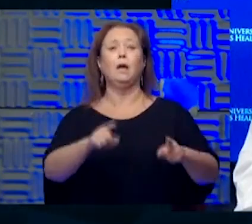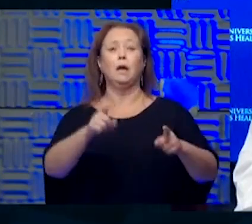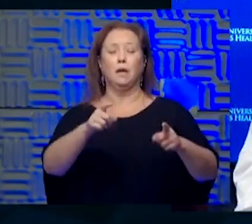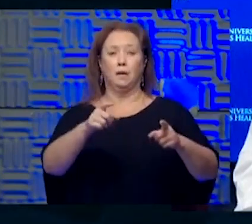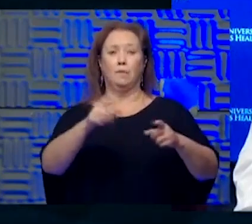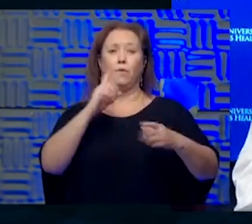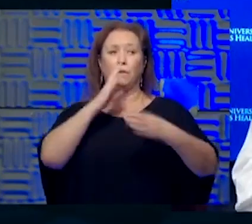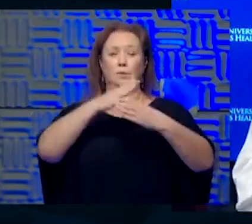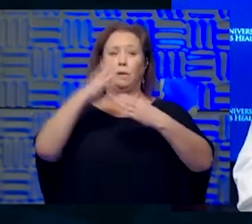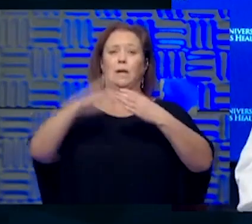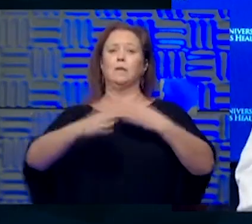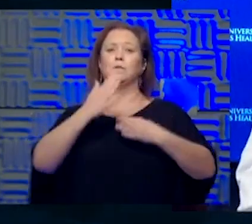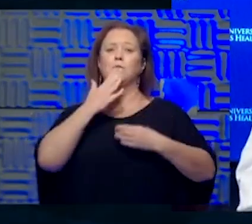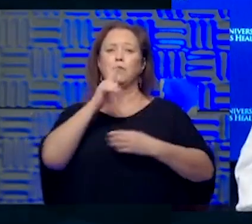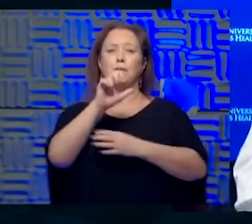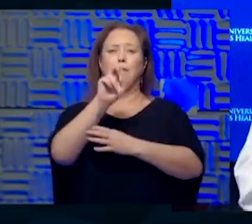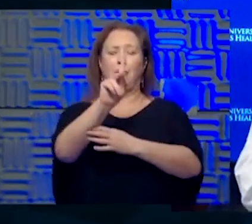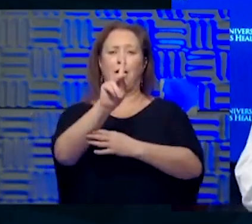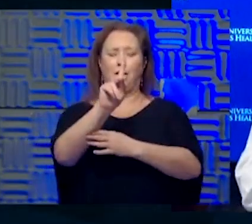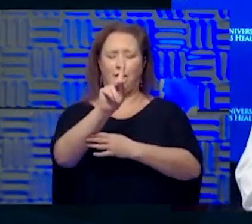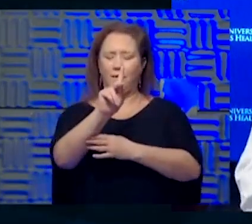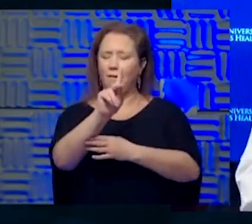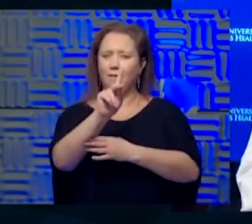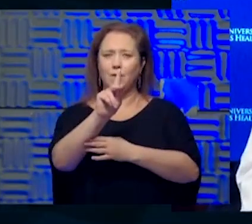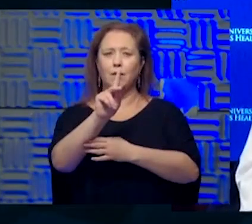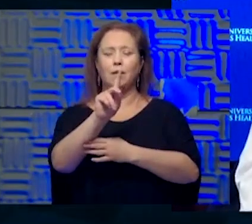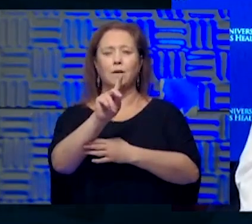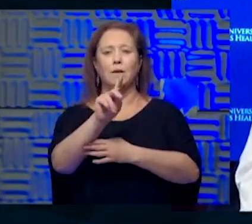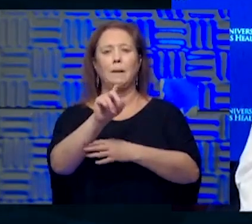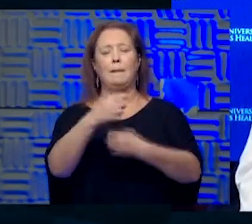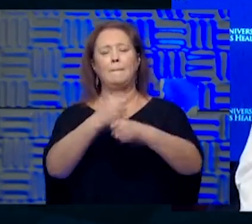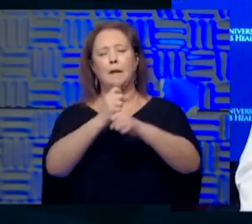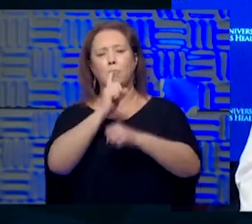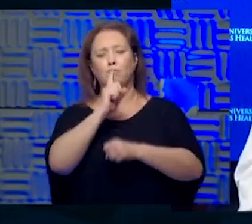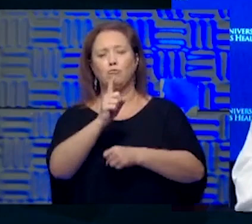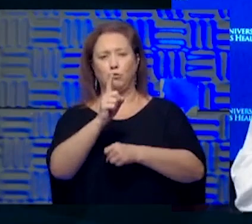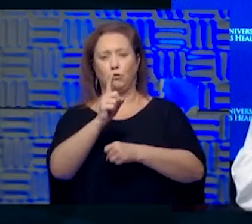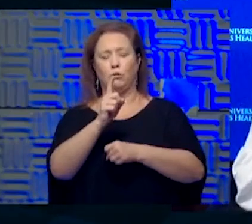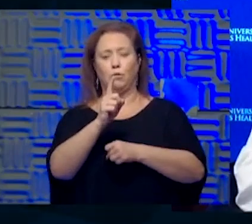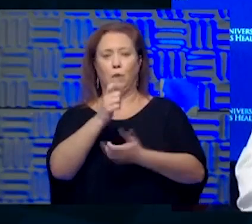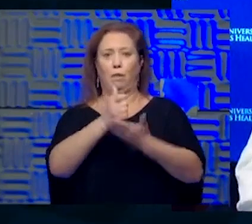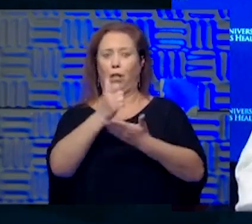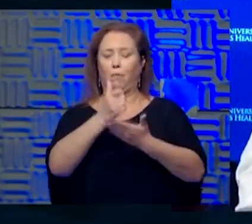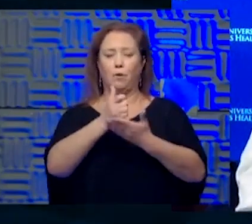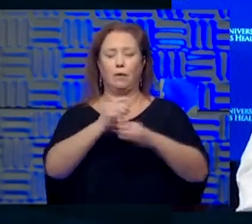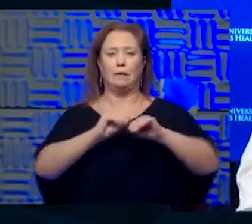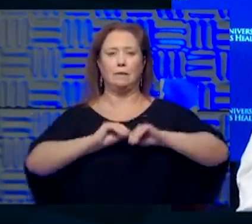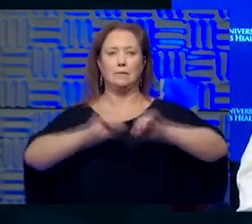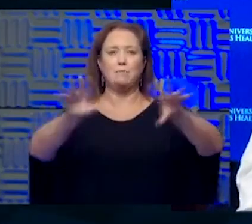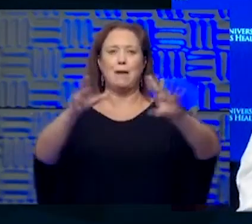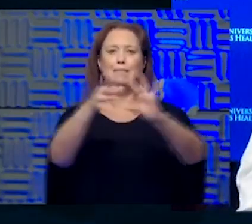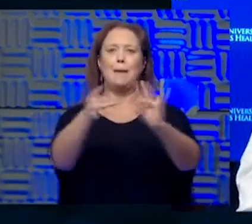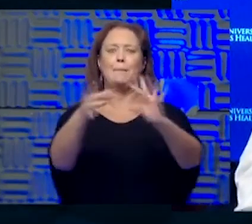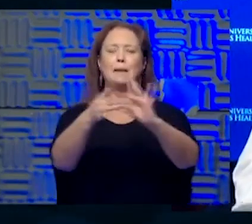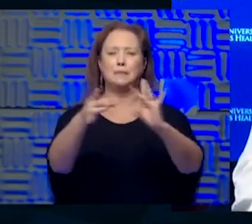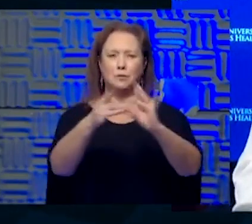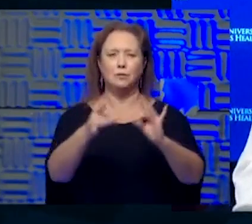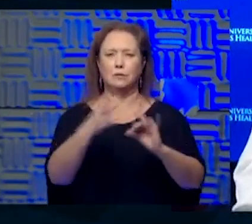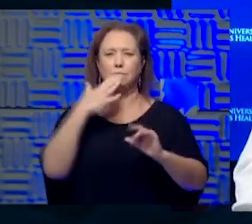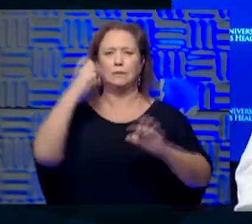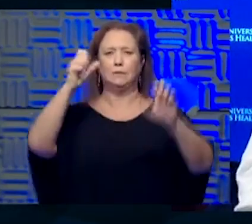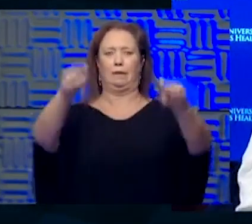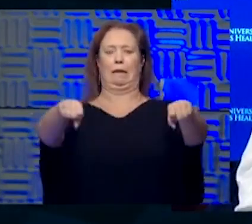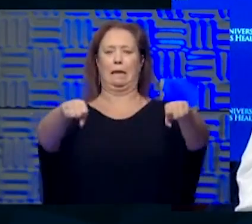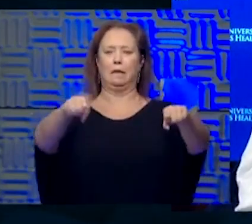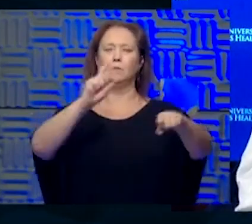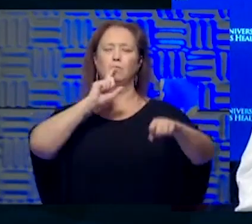over this weekend. So good luck with that, and we'll make sure that we'll help you get that message out as much as we can, because this is